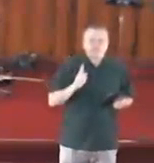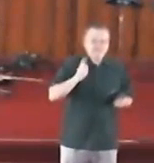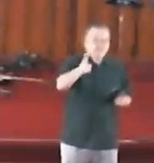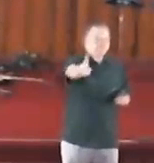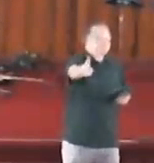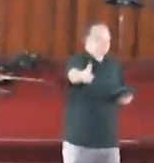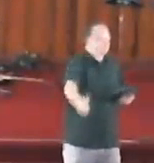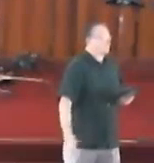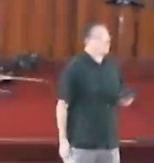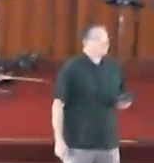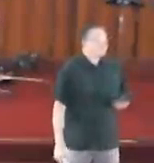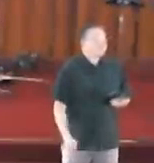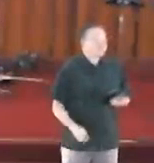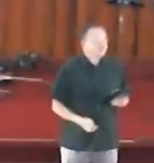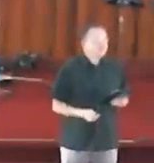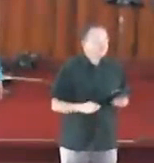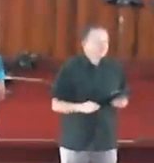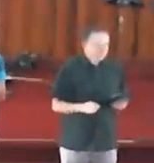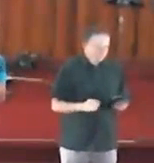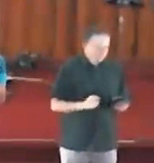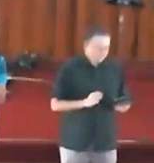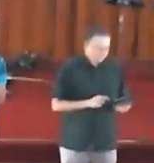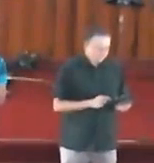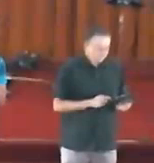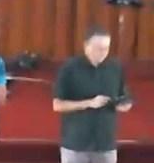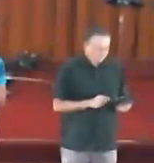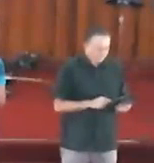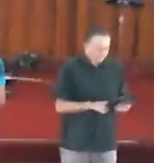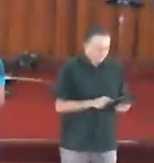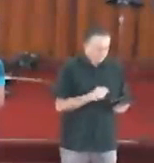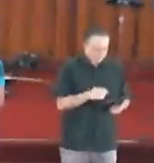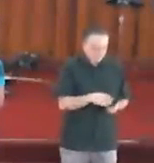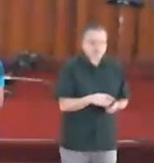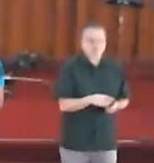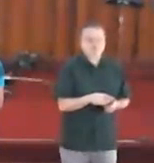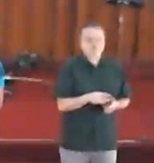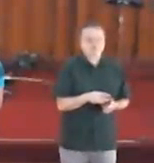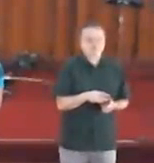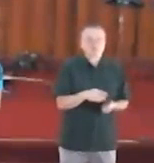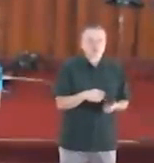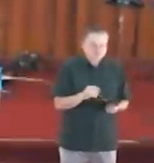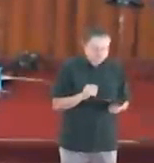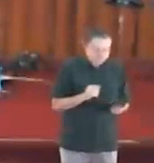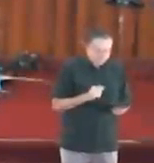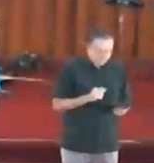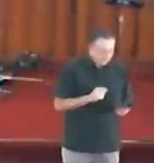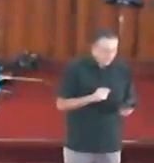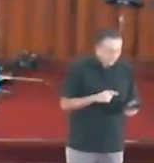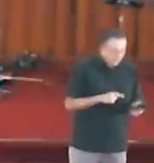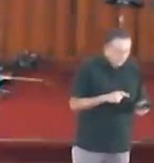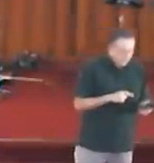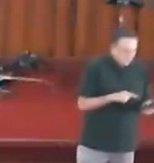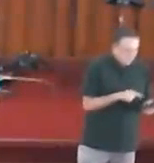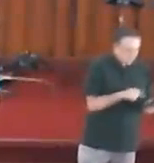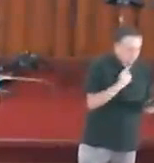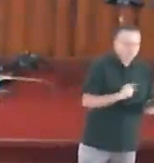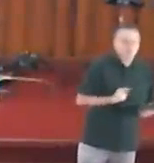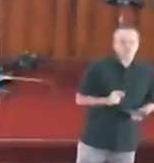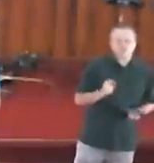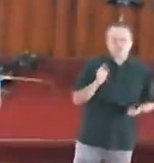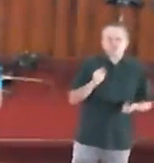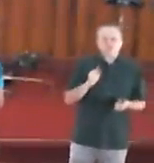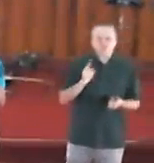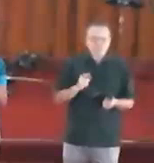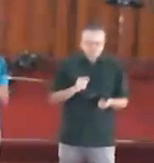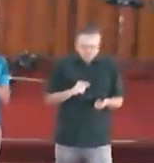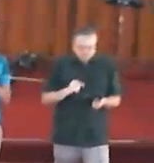para testificar. And lastly, I want to say that the power of the Holy Spirit is so that we can testify. Hechos